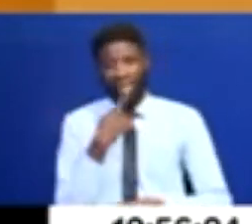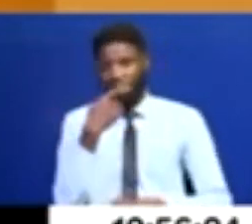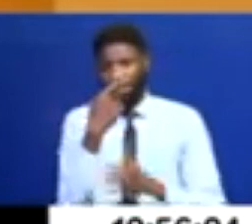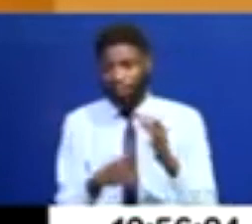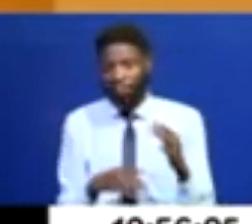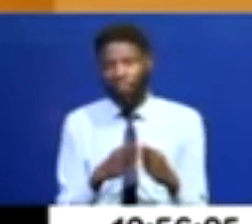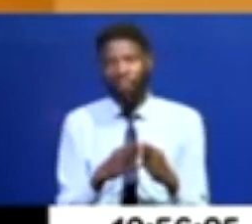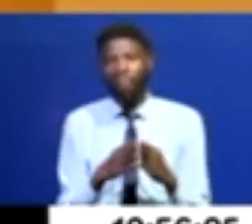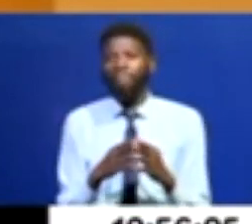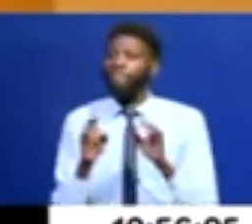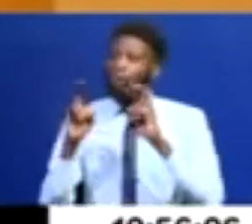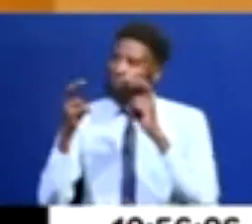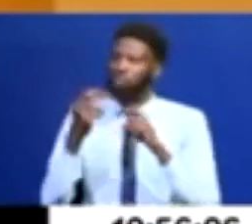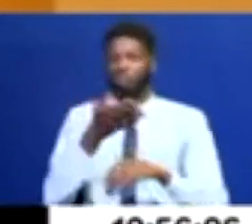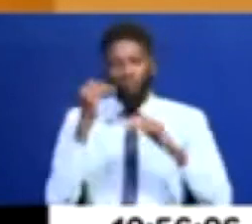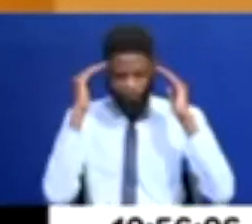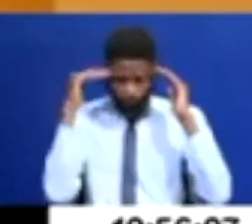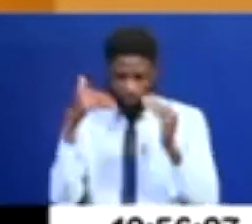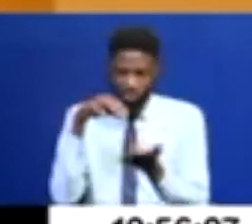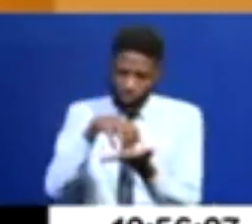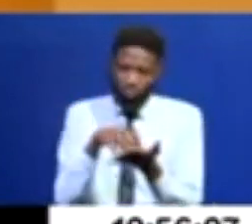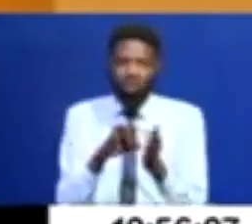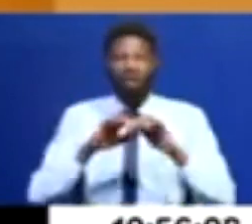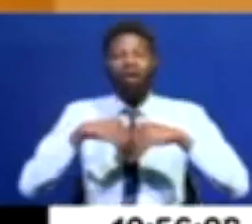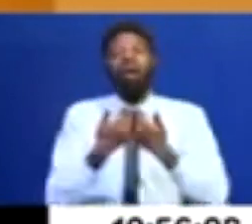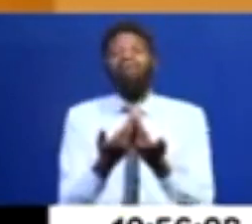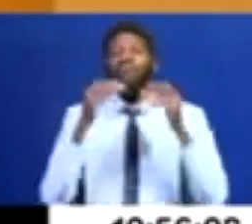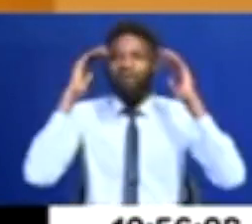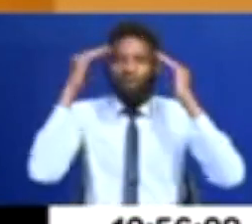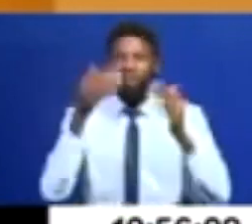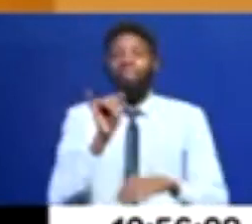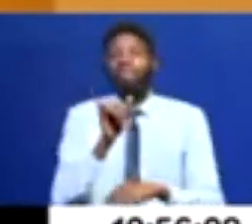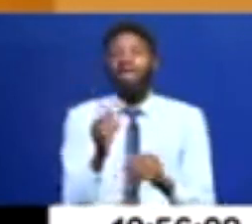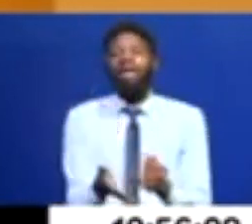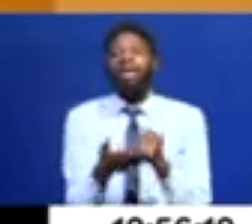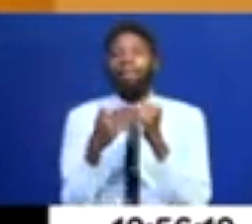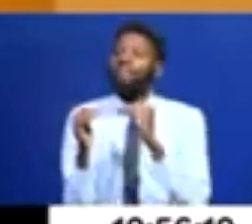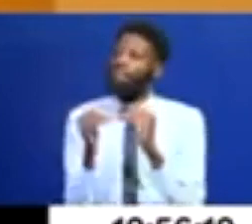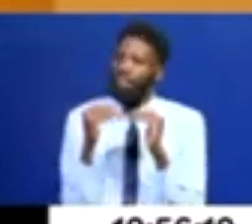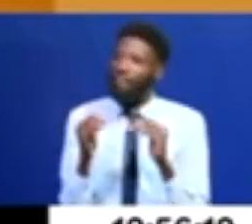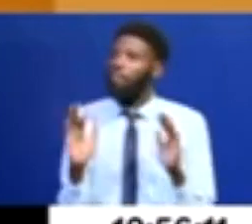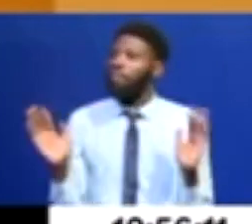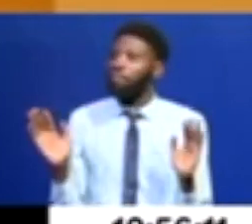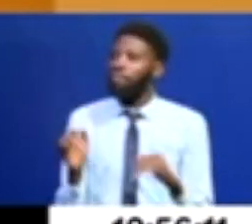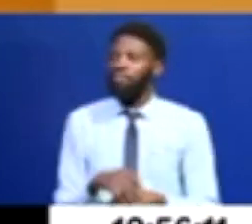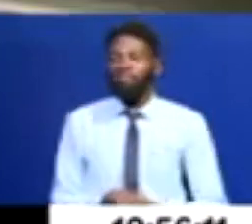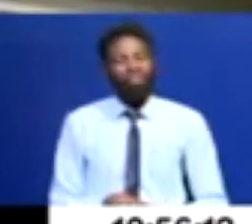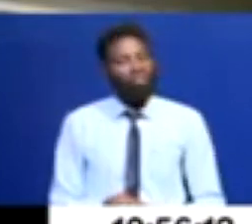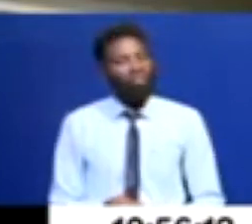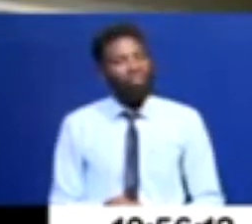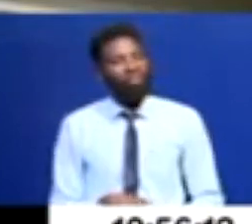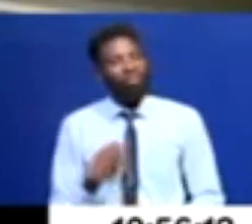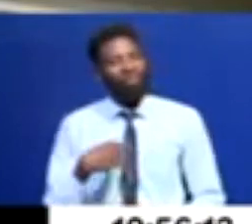let the issues be addressed on a case-to-case basis, mm-hmm. and that will introduce the issue of fairness. Mm-hmm. Let's also talk about something